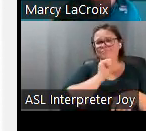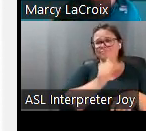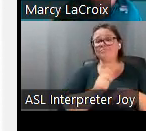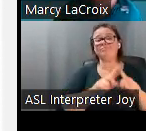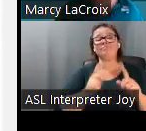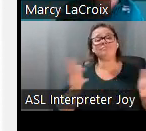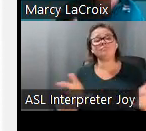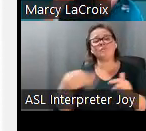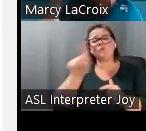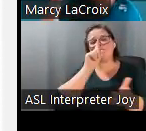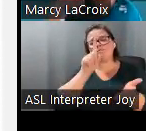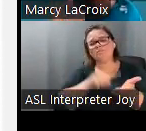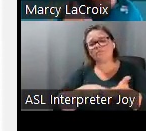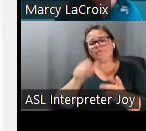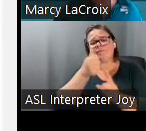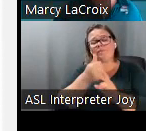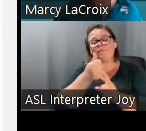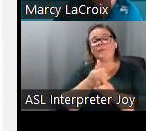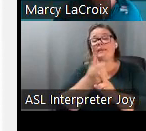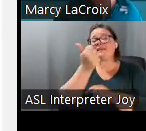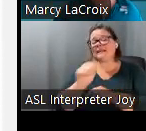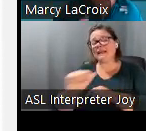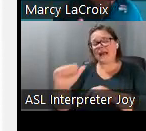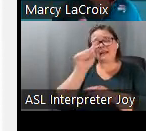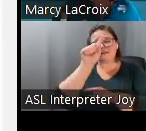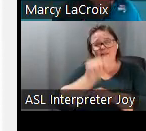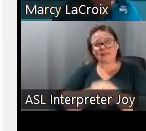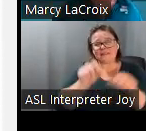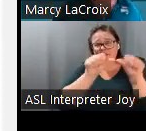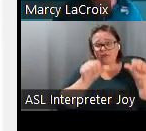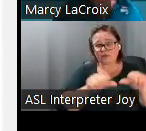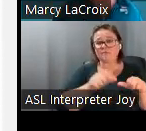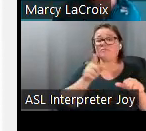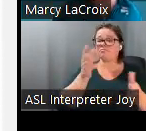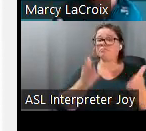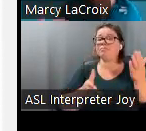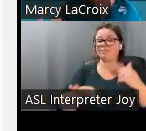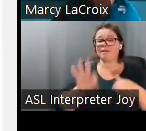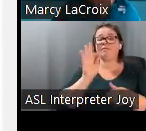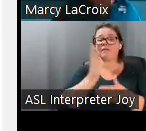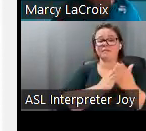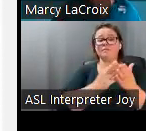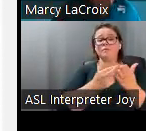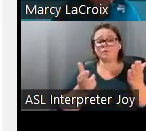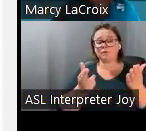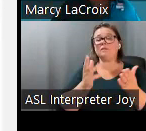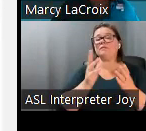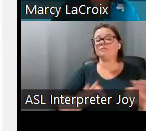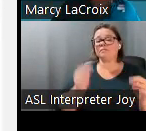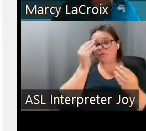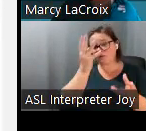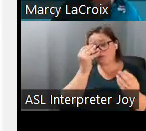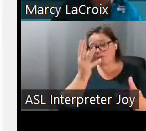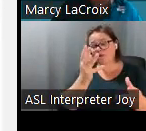so and explore, because in any of these areas, you may find resources and information that